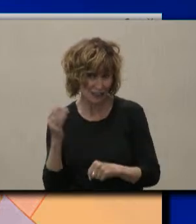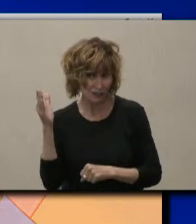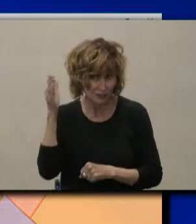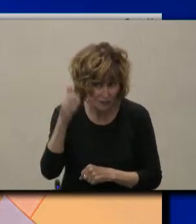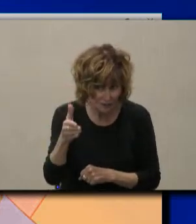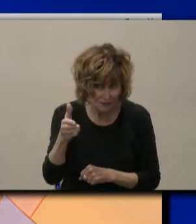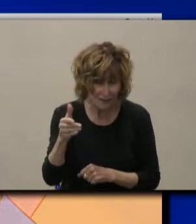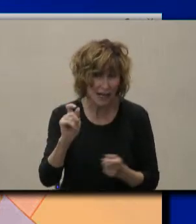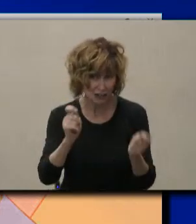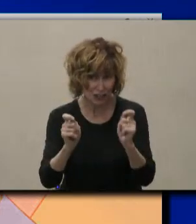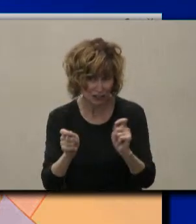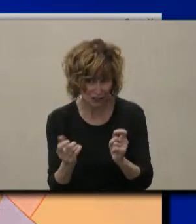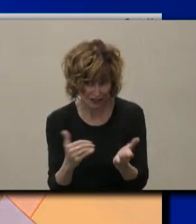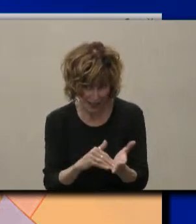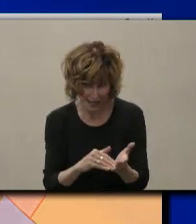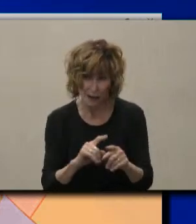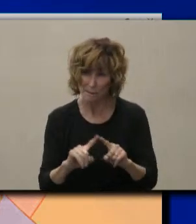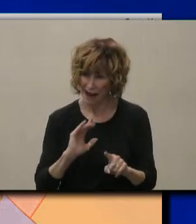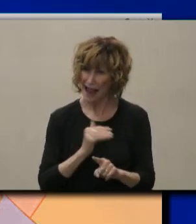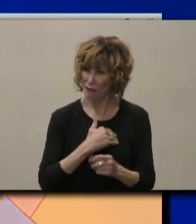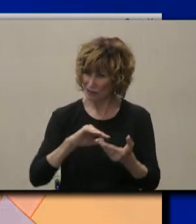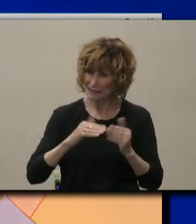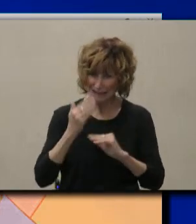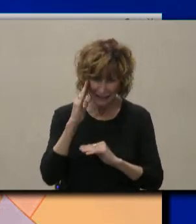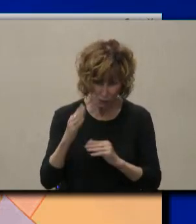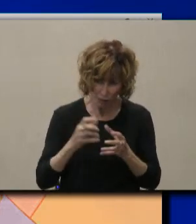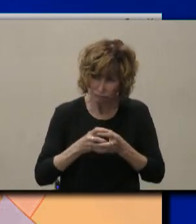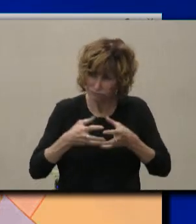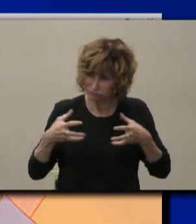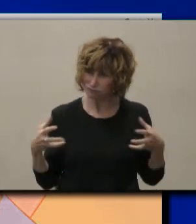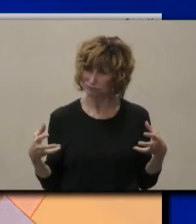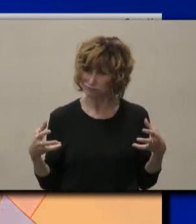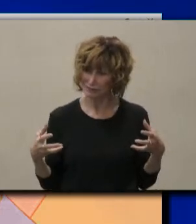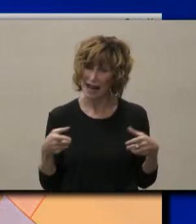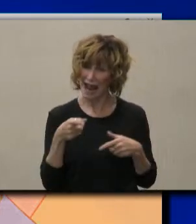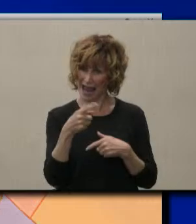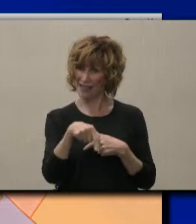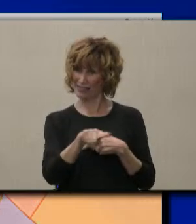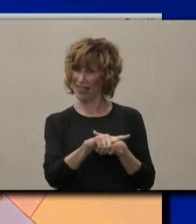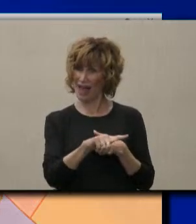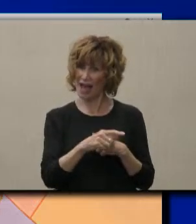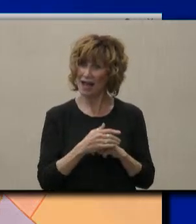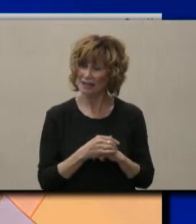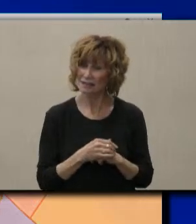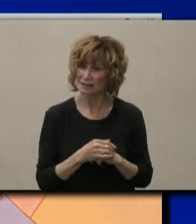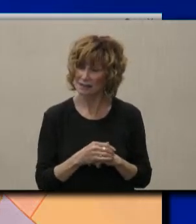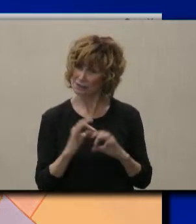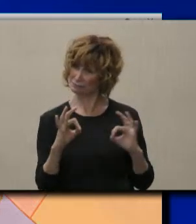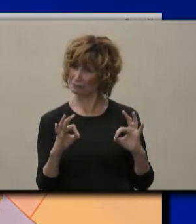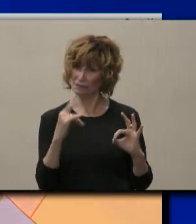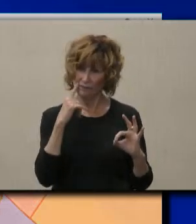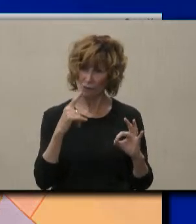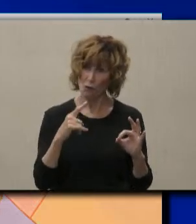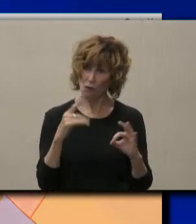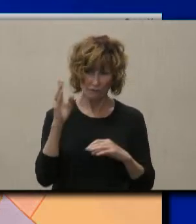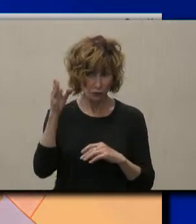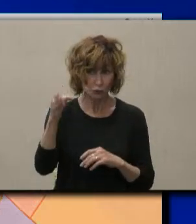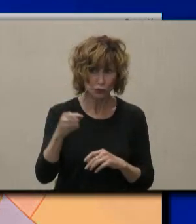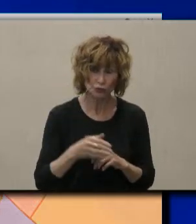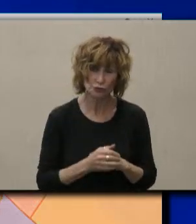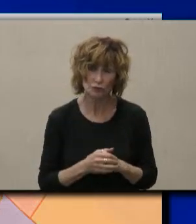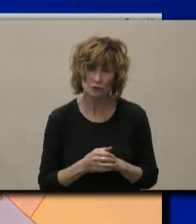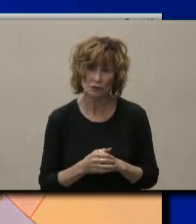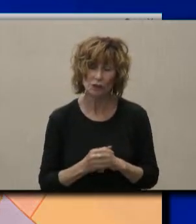think, as our city continues to grow, I think the element that's improbable. And I think the